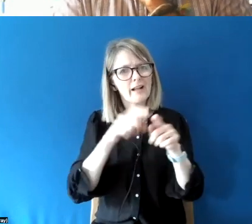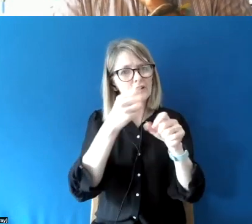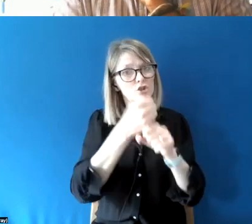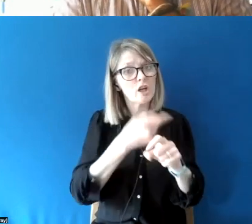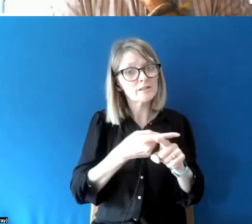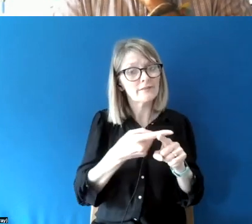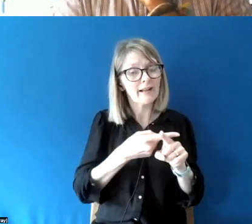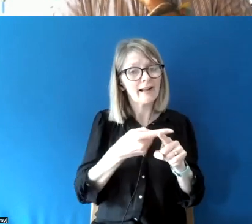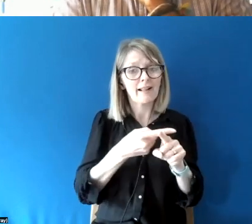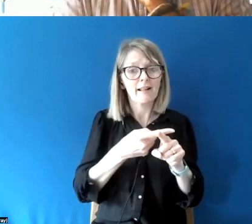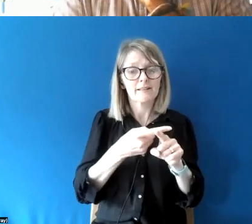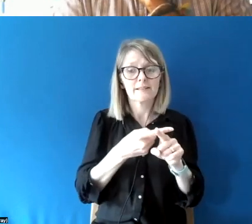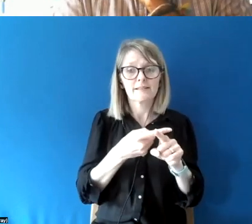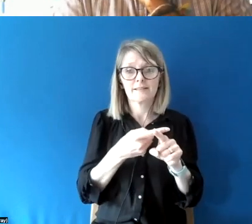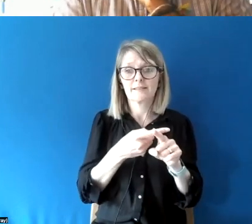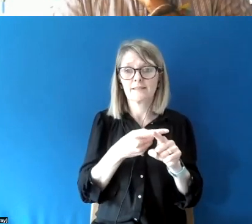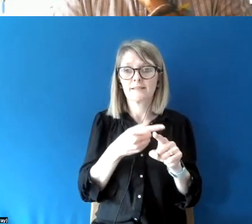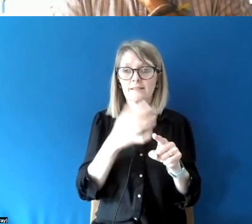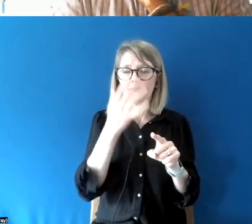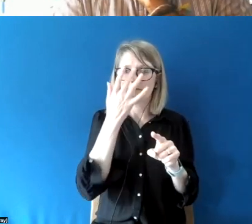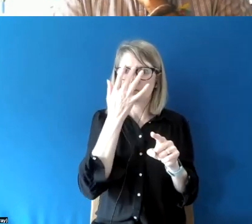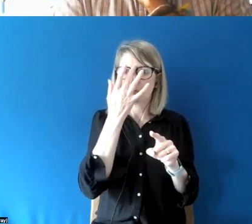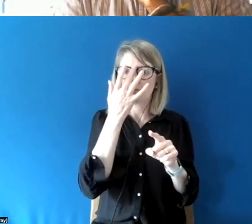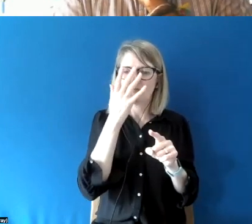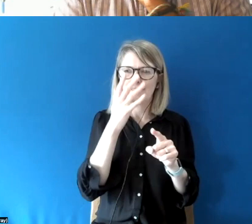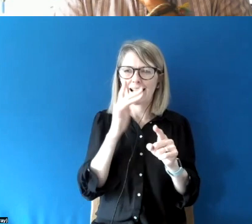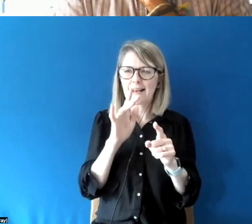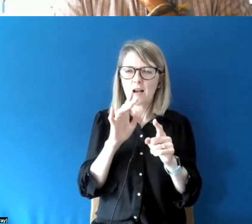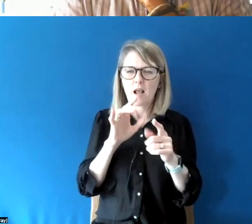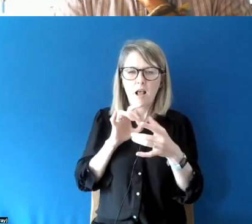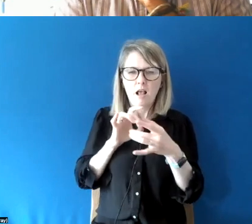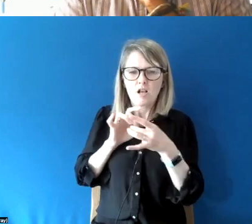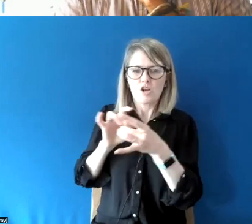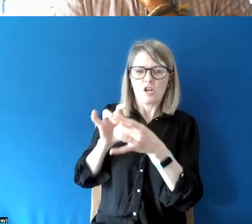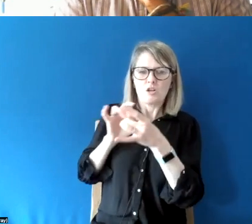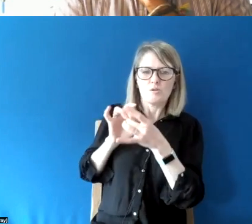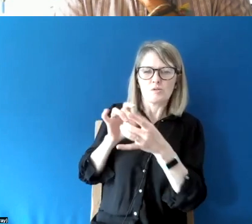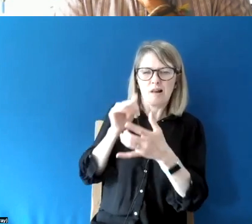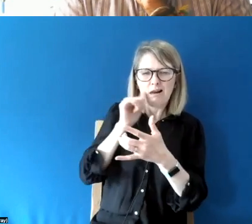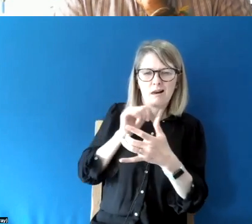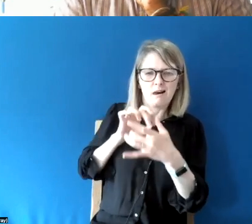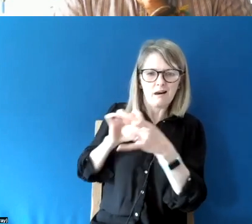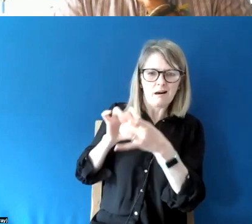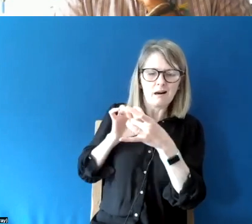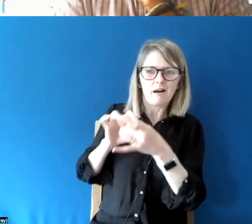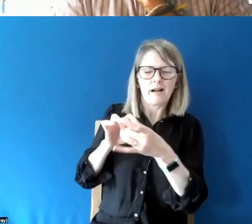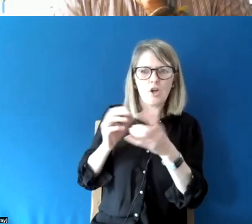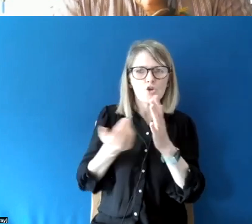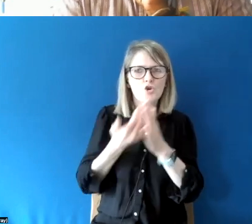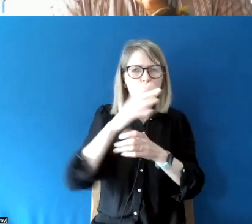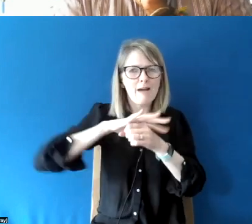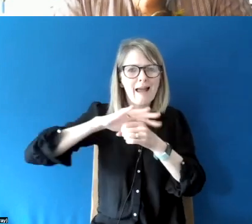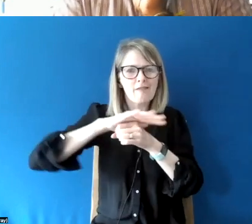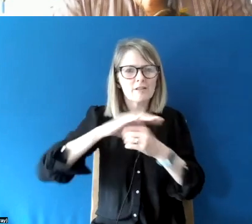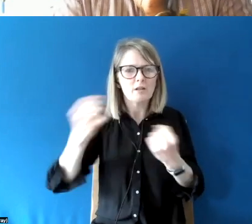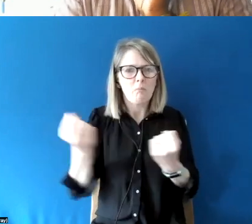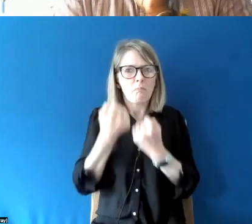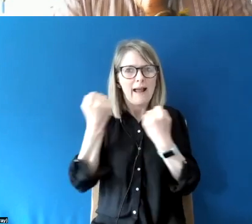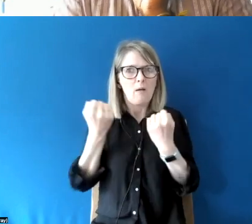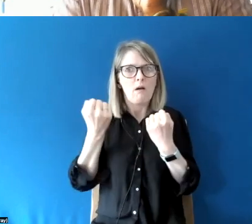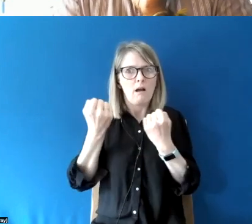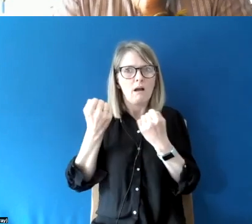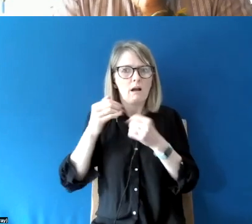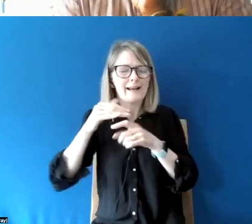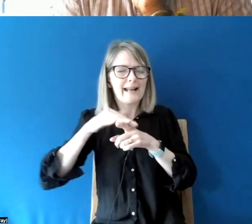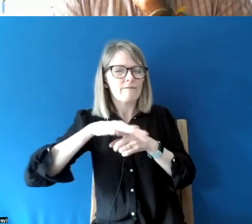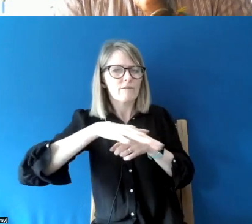England in colluding with new areas of power and influence,